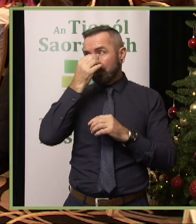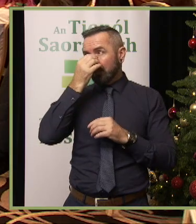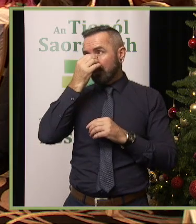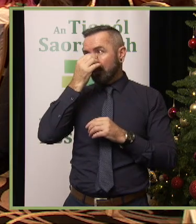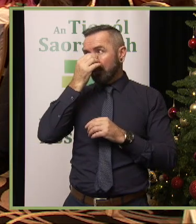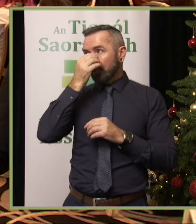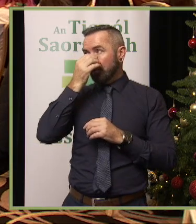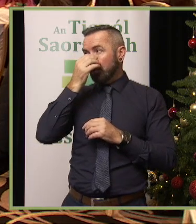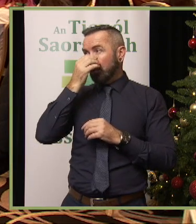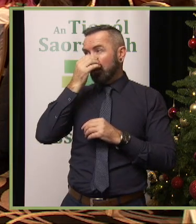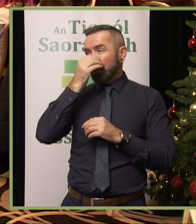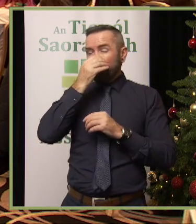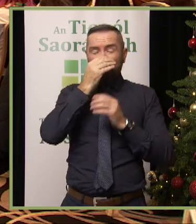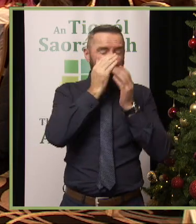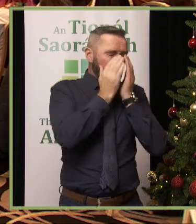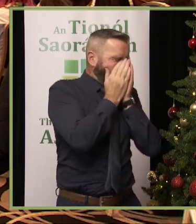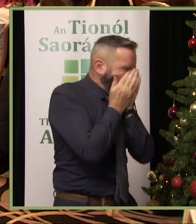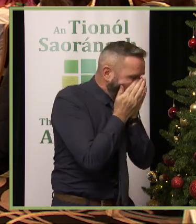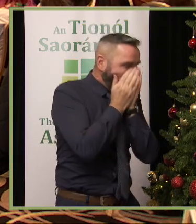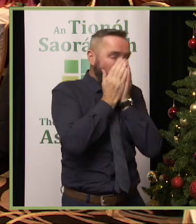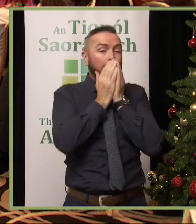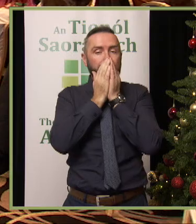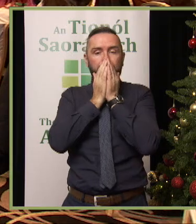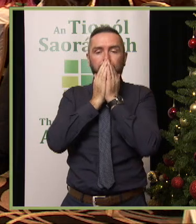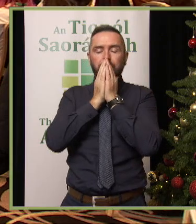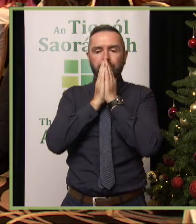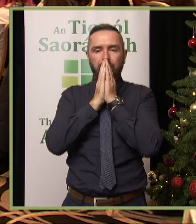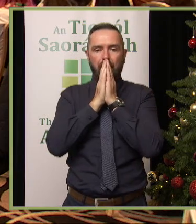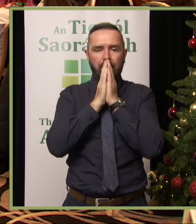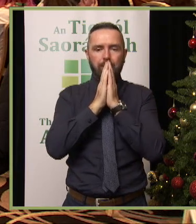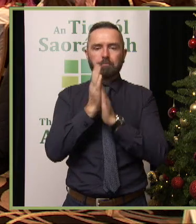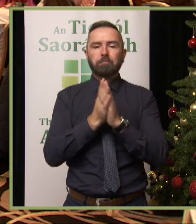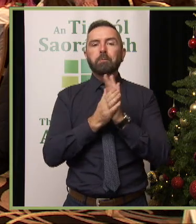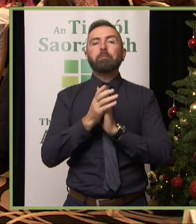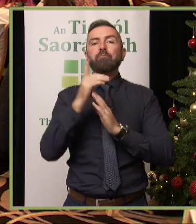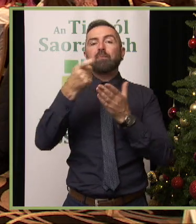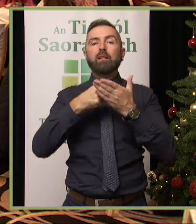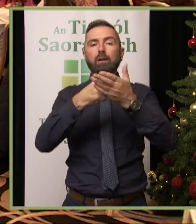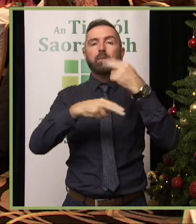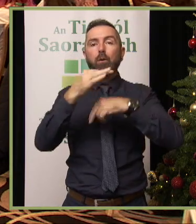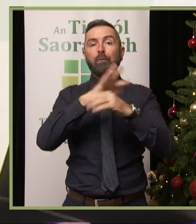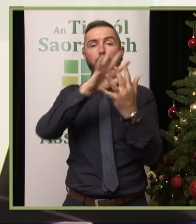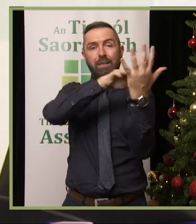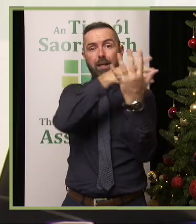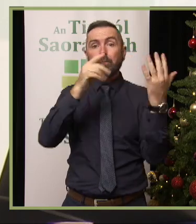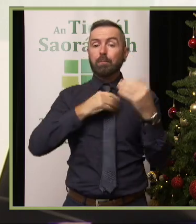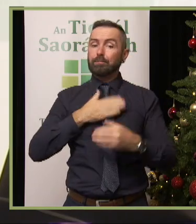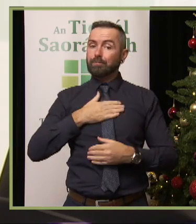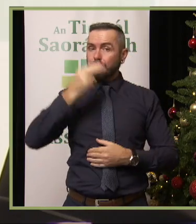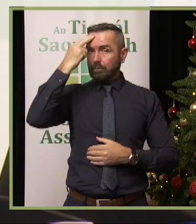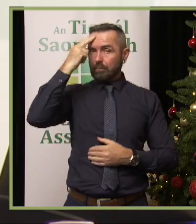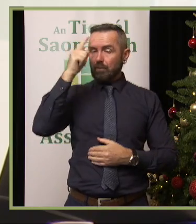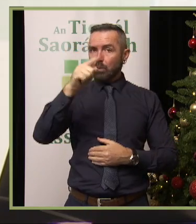policy approach? It's probably just I mean, this recommendation came from the tables, but my understanding is that